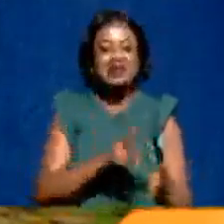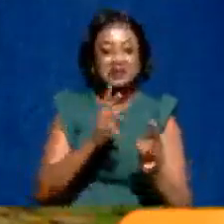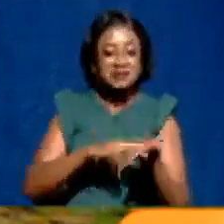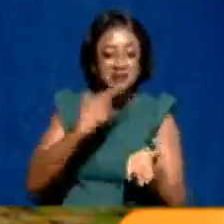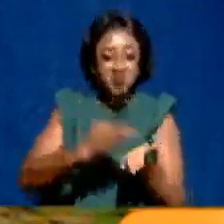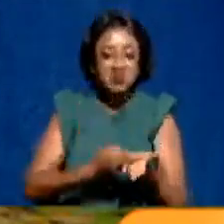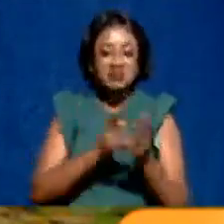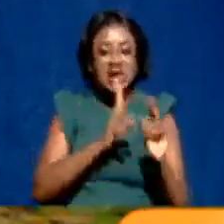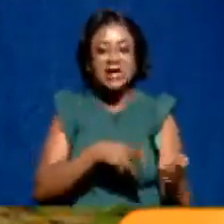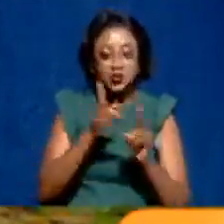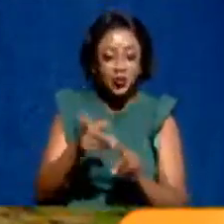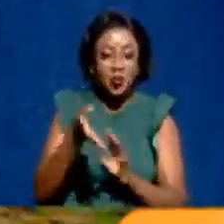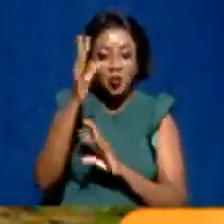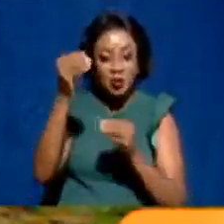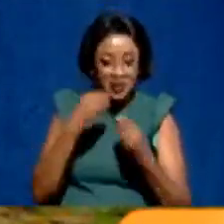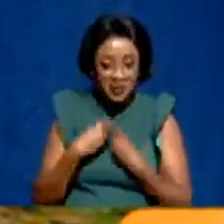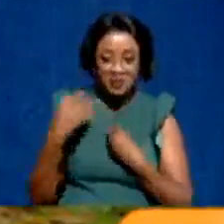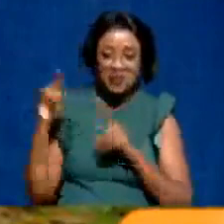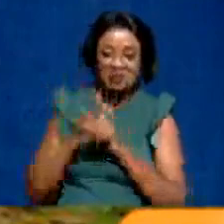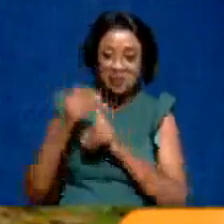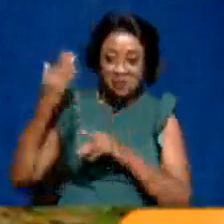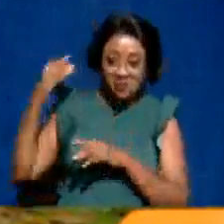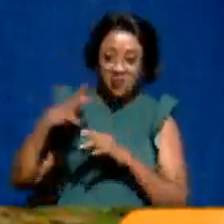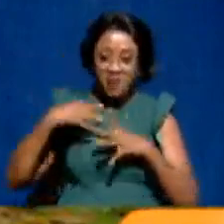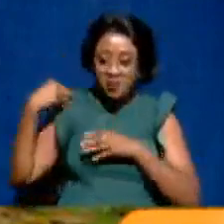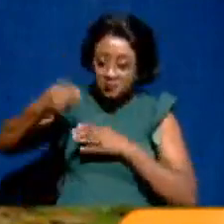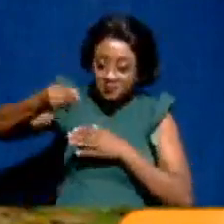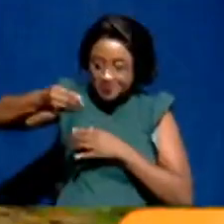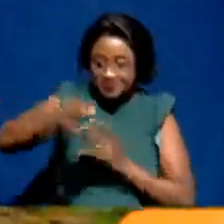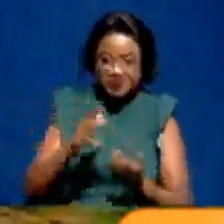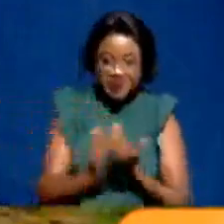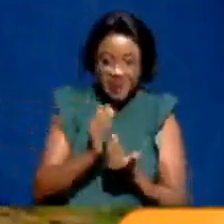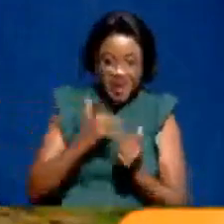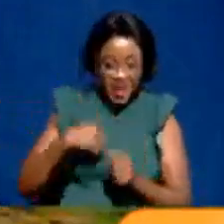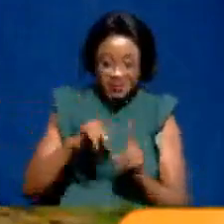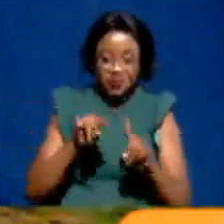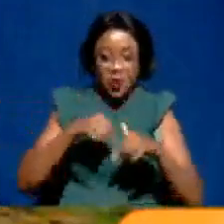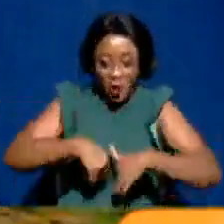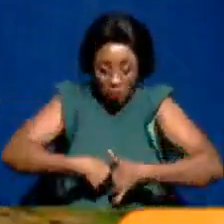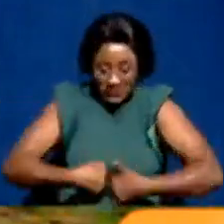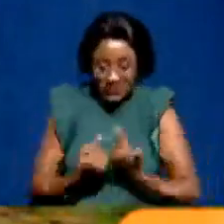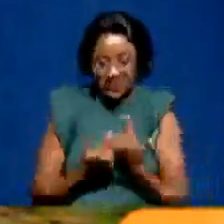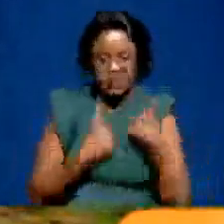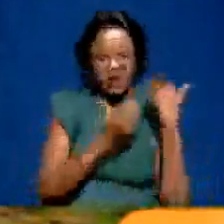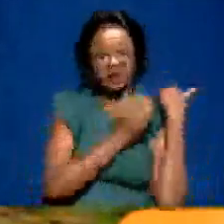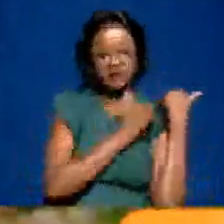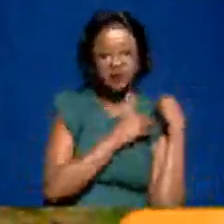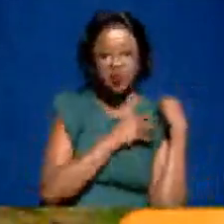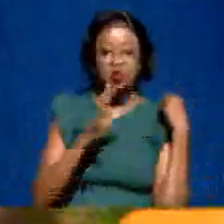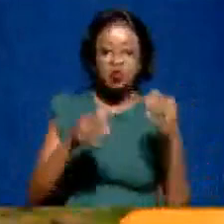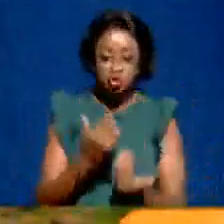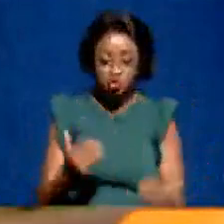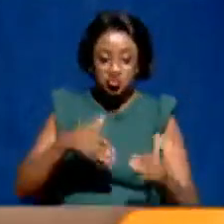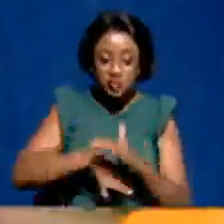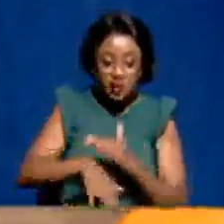ndio sisi tunarithi saa hii. Kwa hivyo na sisi tuna jukumu ya kuhakikisha ya kwamba tumeilinda wajukuu wetu nao